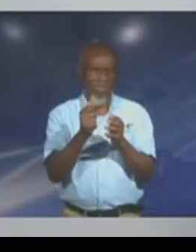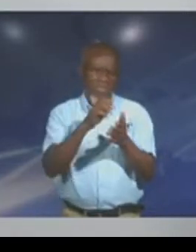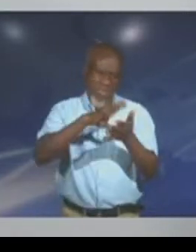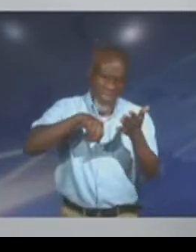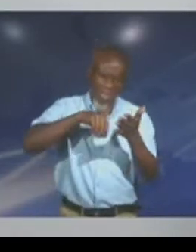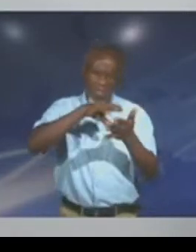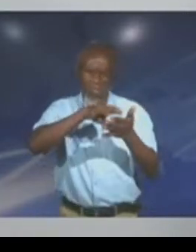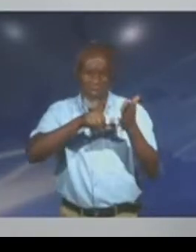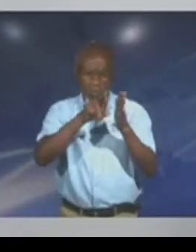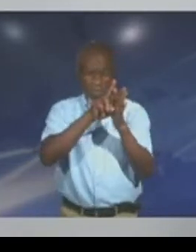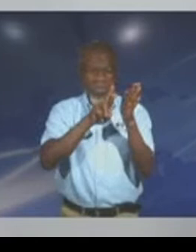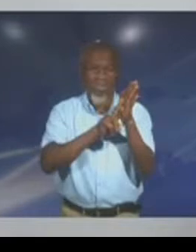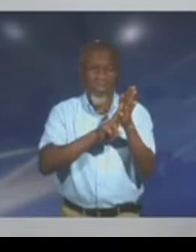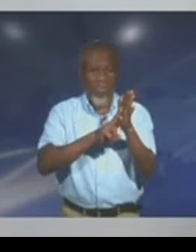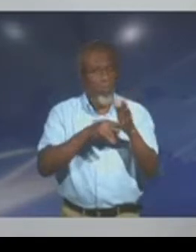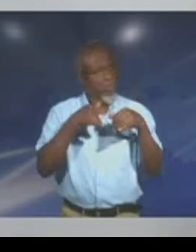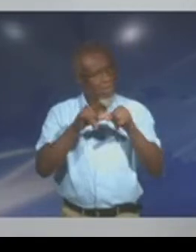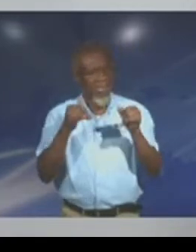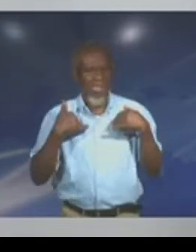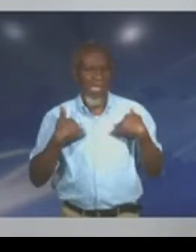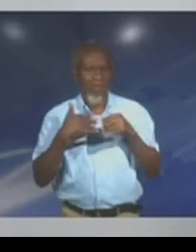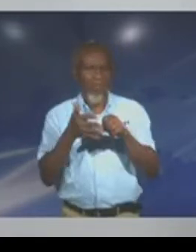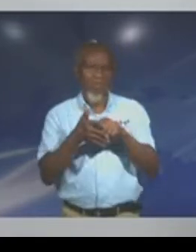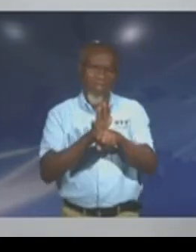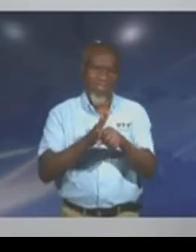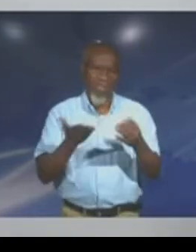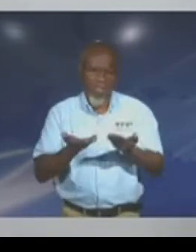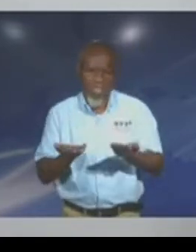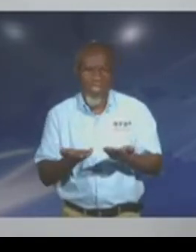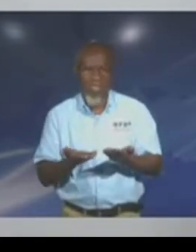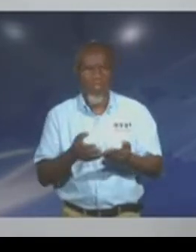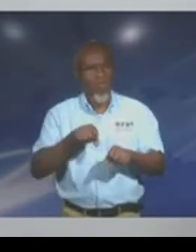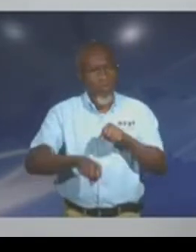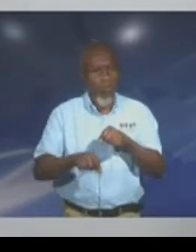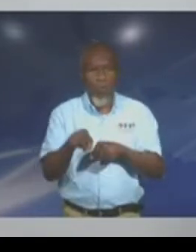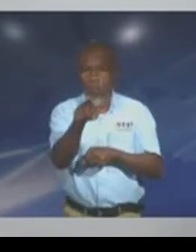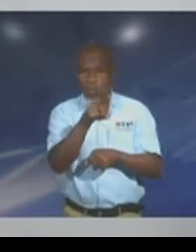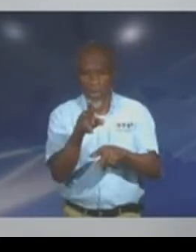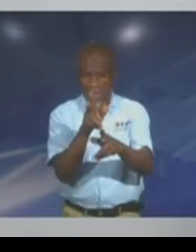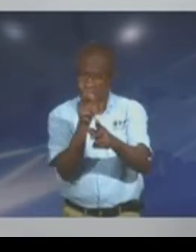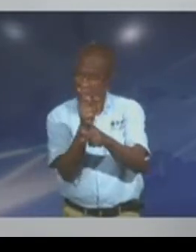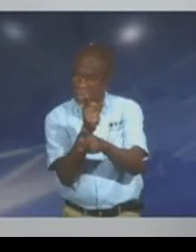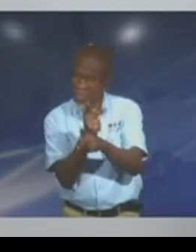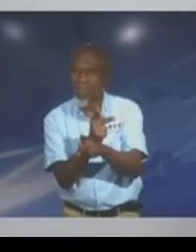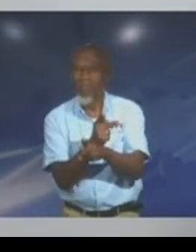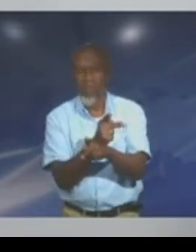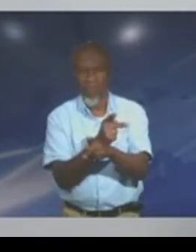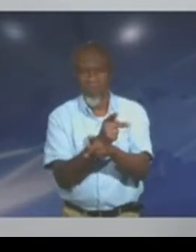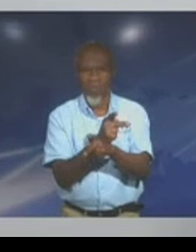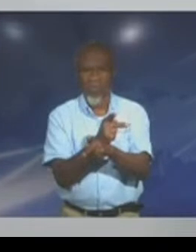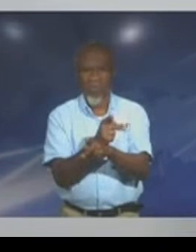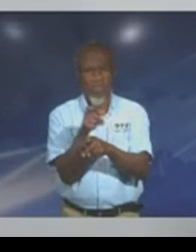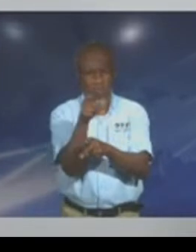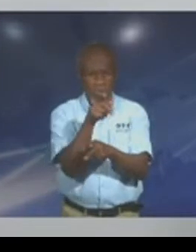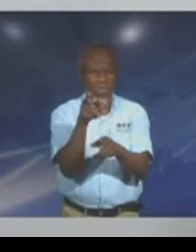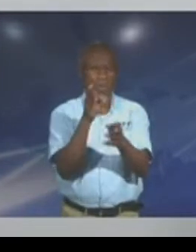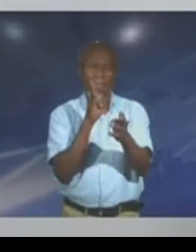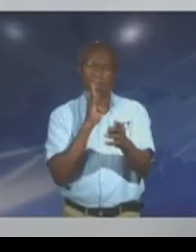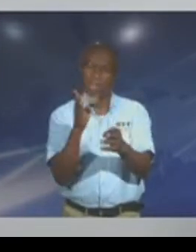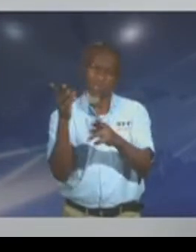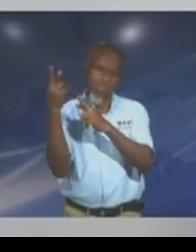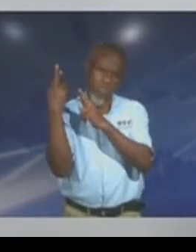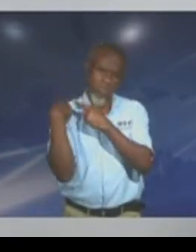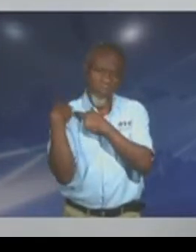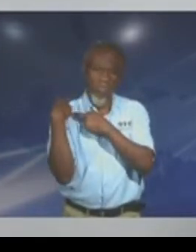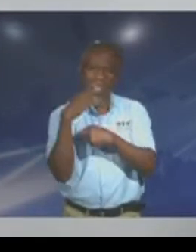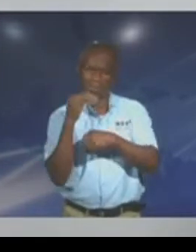COVID-19 virus is still among us. Please be vigilant, be responsible, and continue to protect yourself